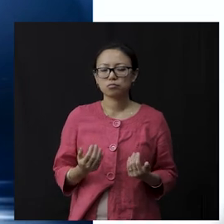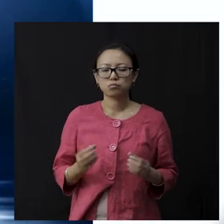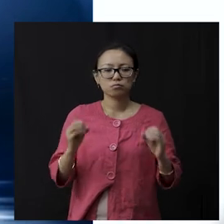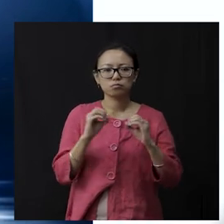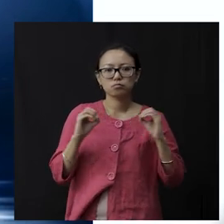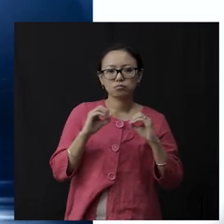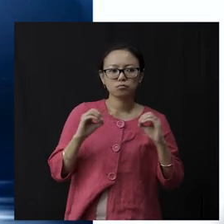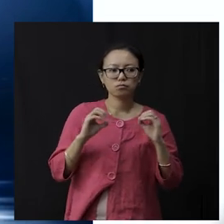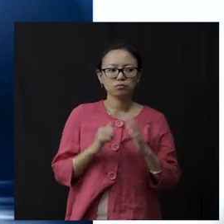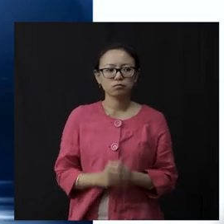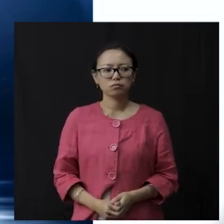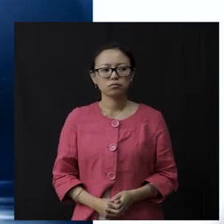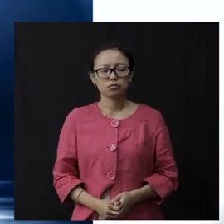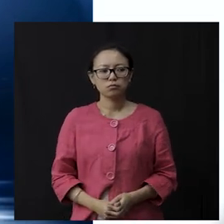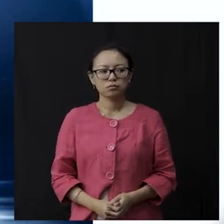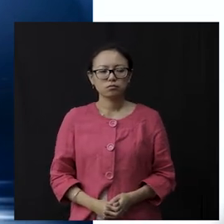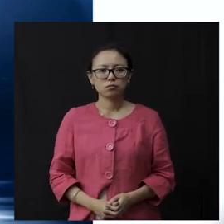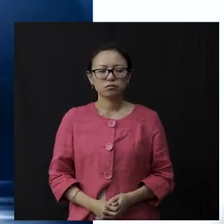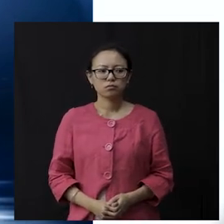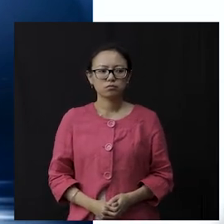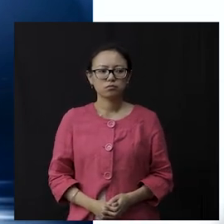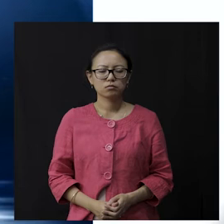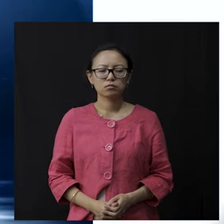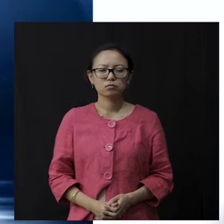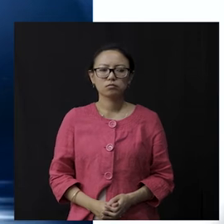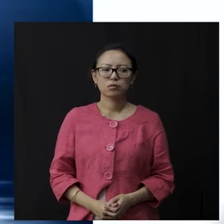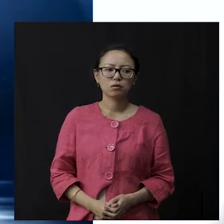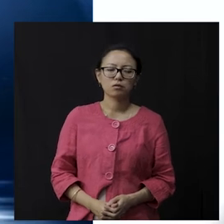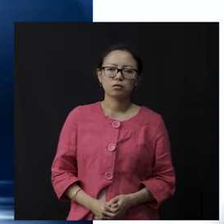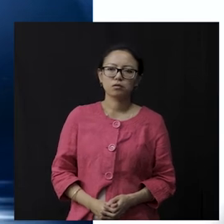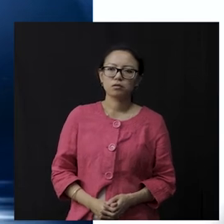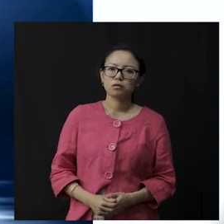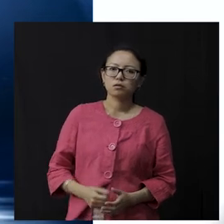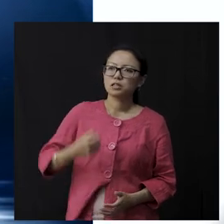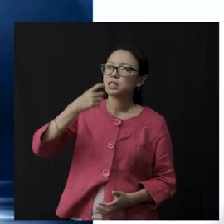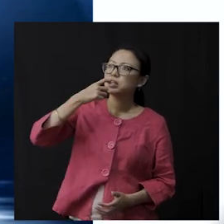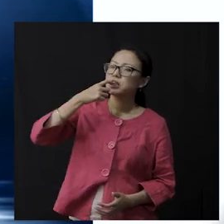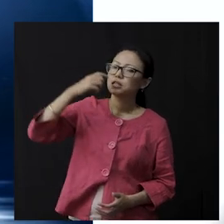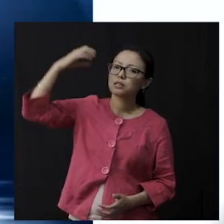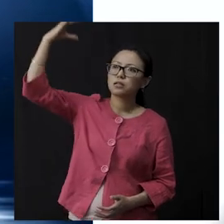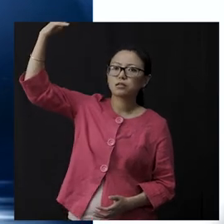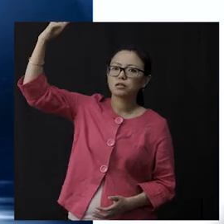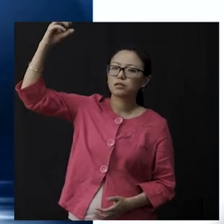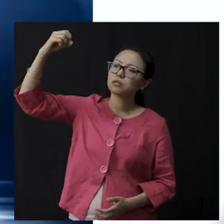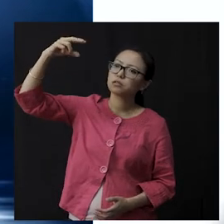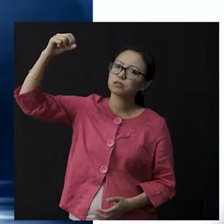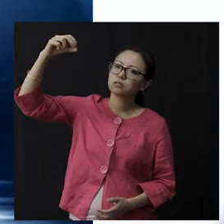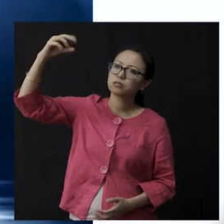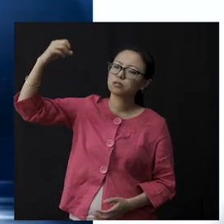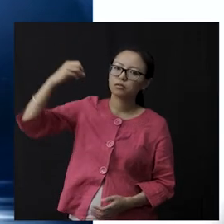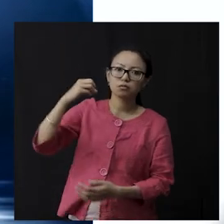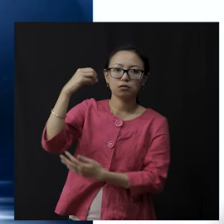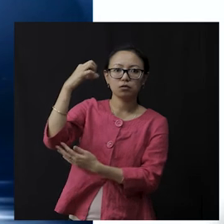them. What is the line saying? They shine in the sky and gives us light.